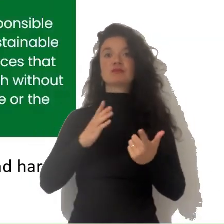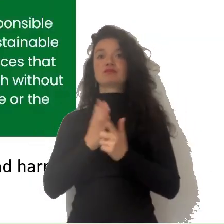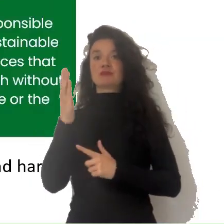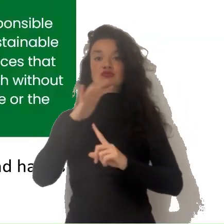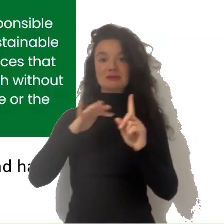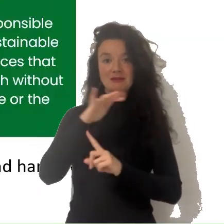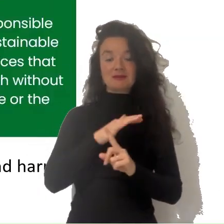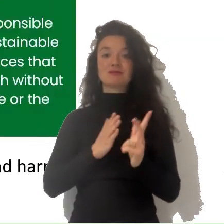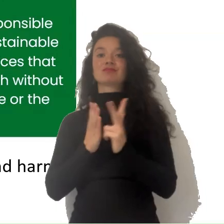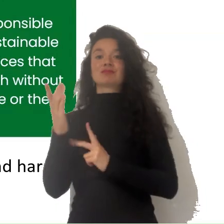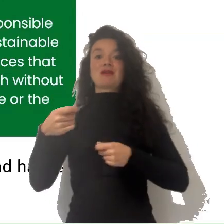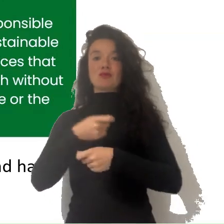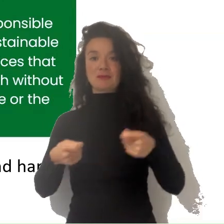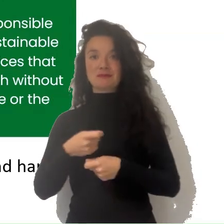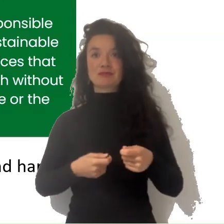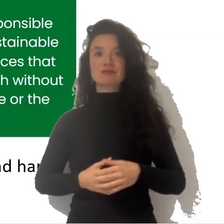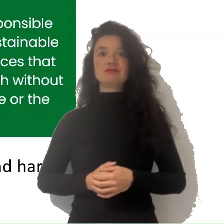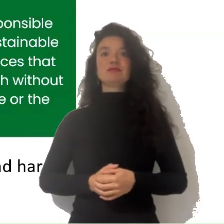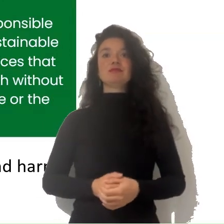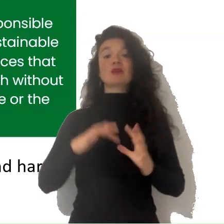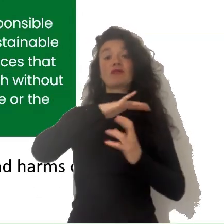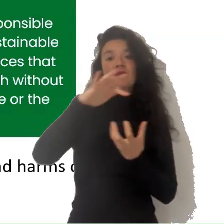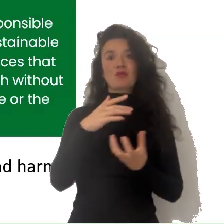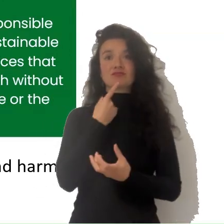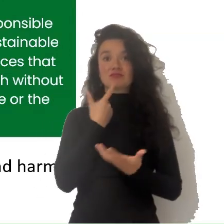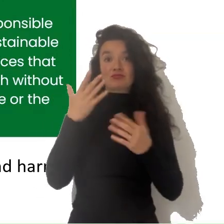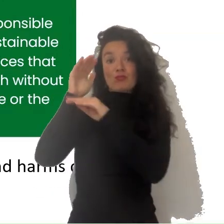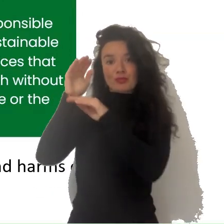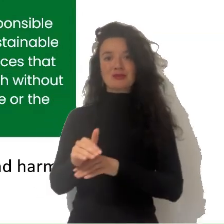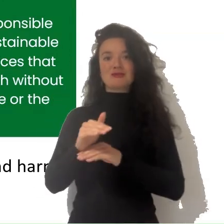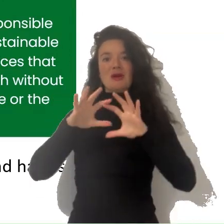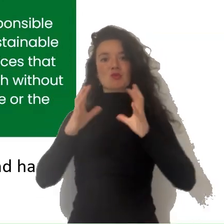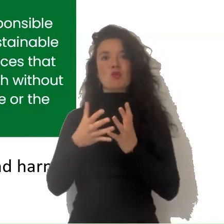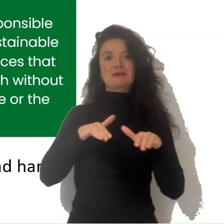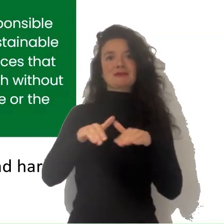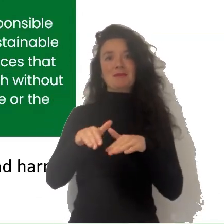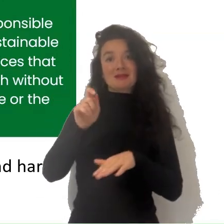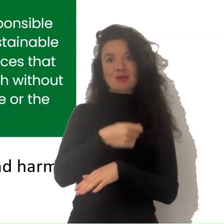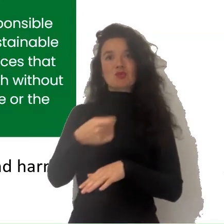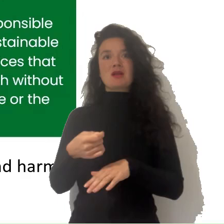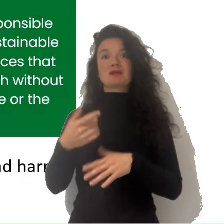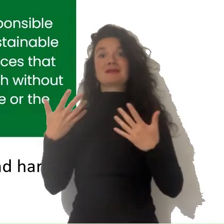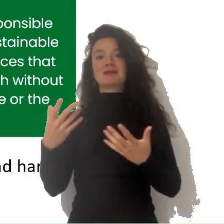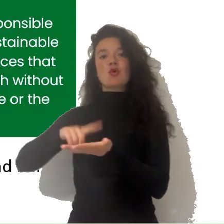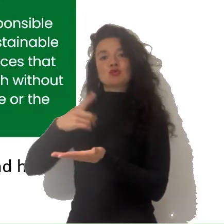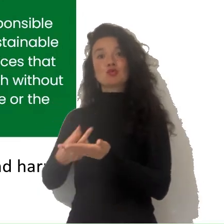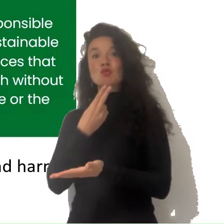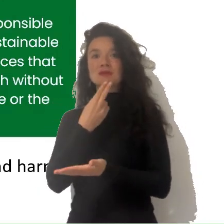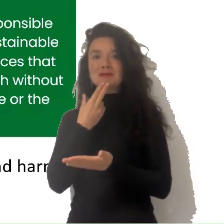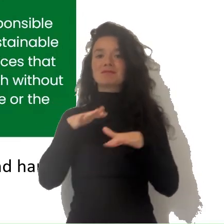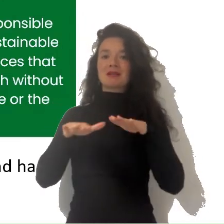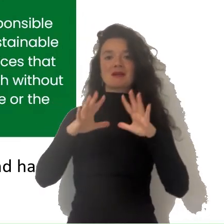of sustainability: environment, society, and economy. Environment, it's about protect natural